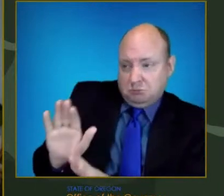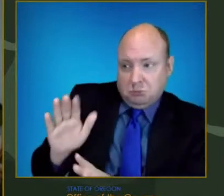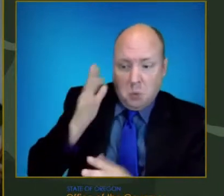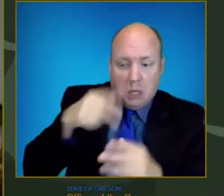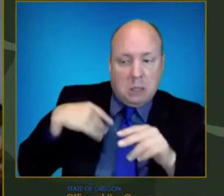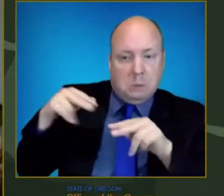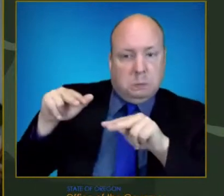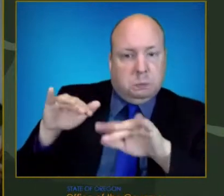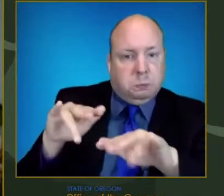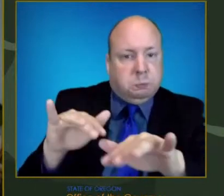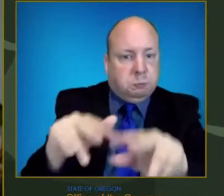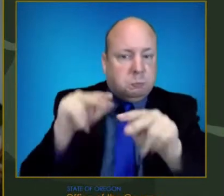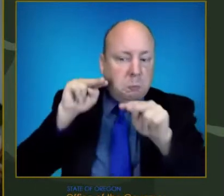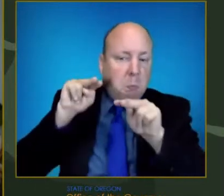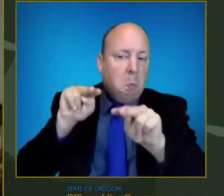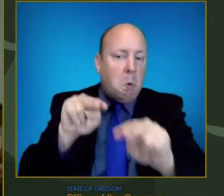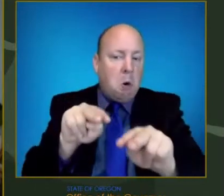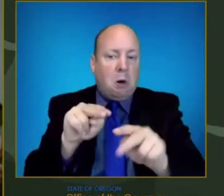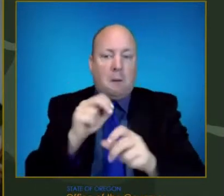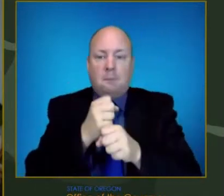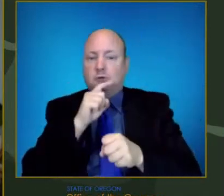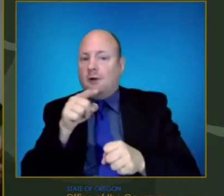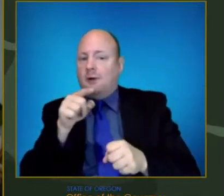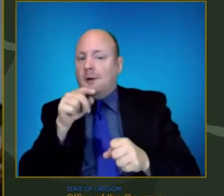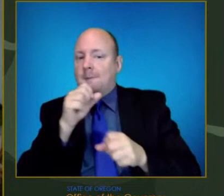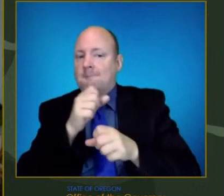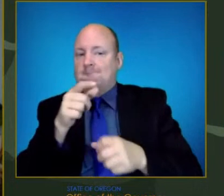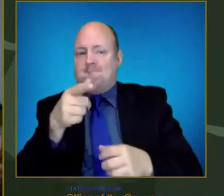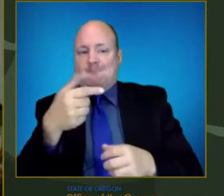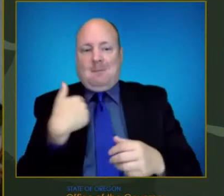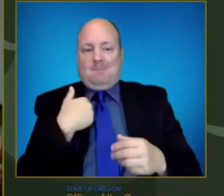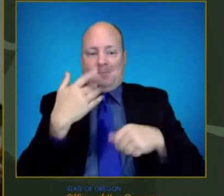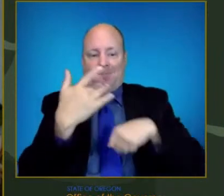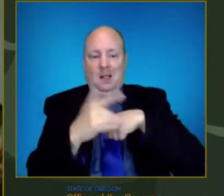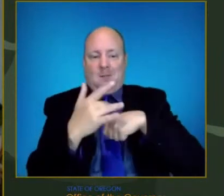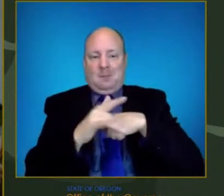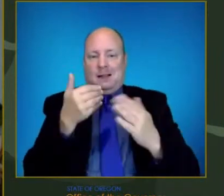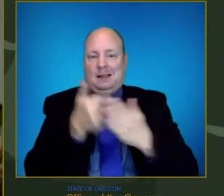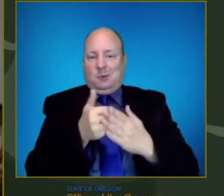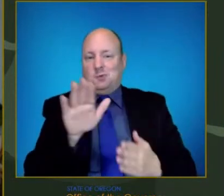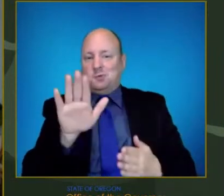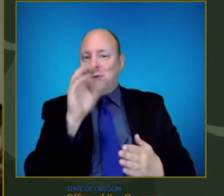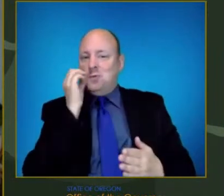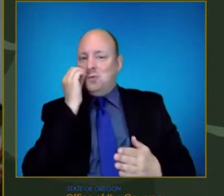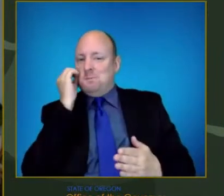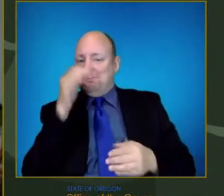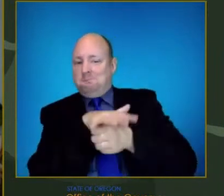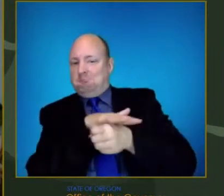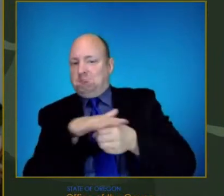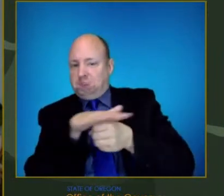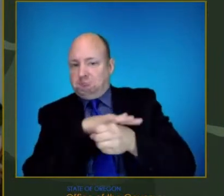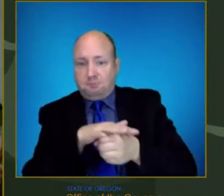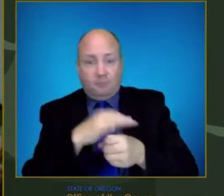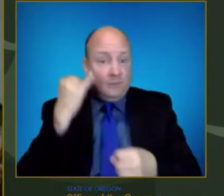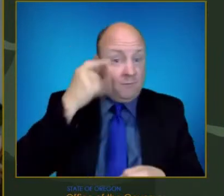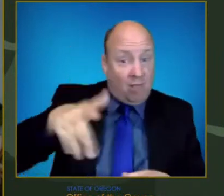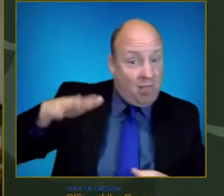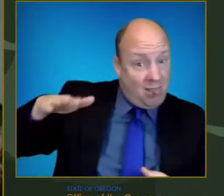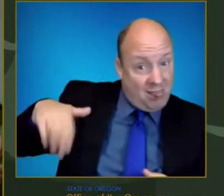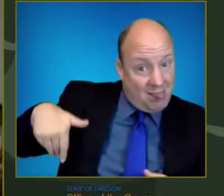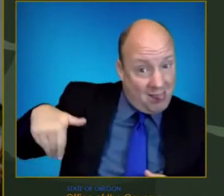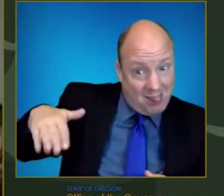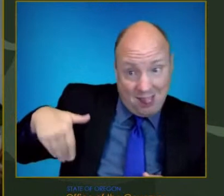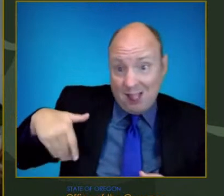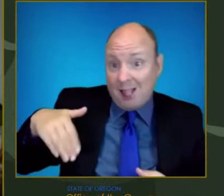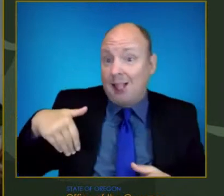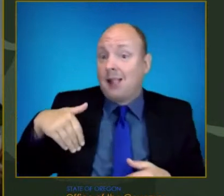near you. If you're not yet eligible for the Pfizer booster, if you're among the high-risk groups, but it hasn't been at least 6 months since